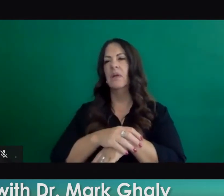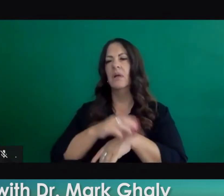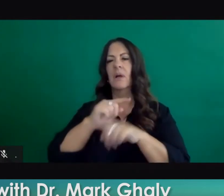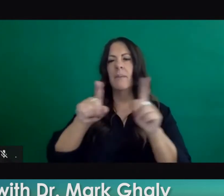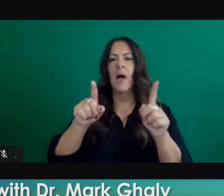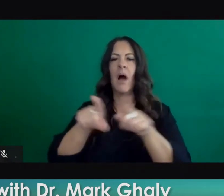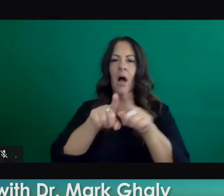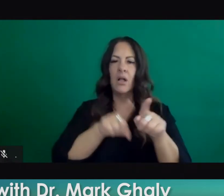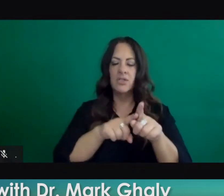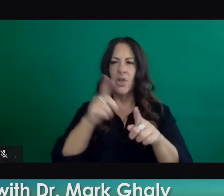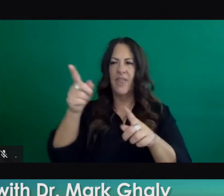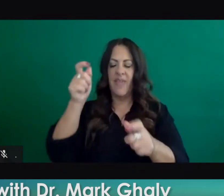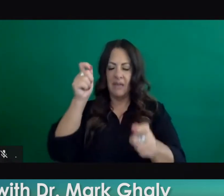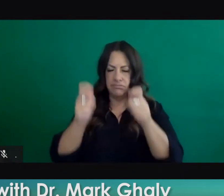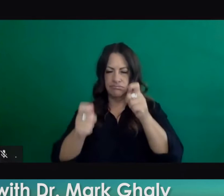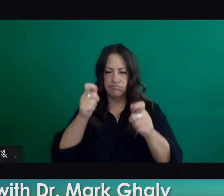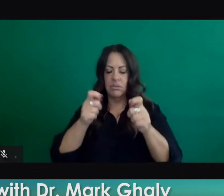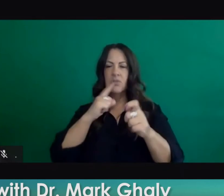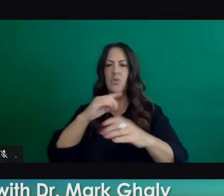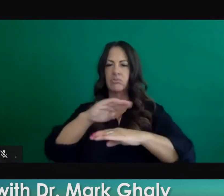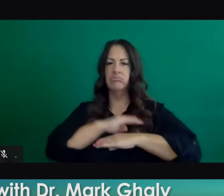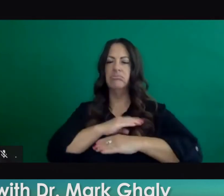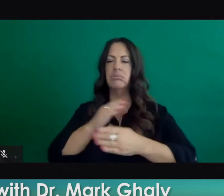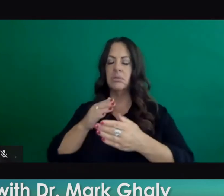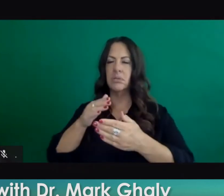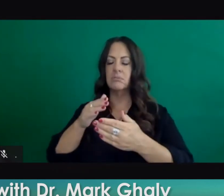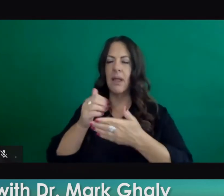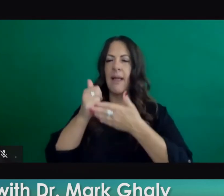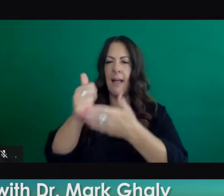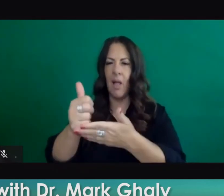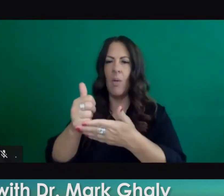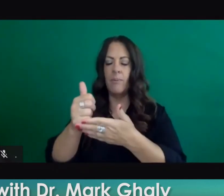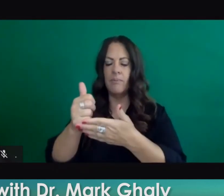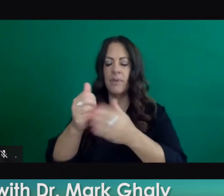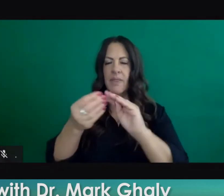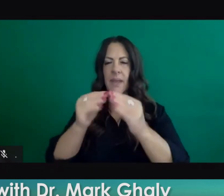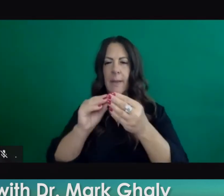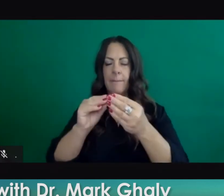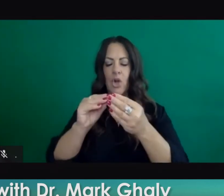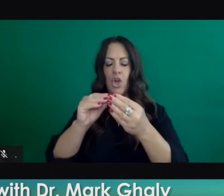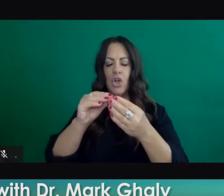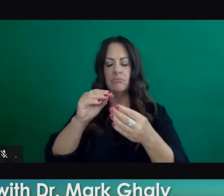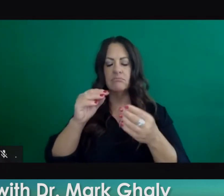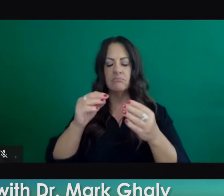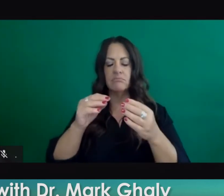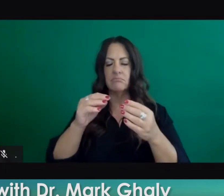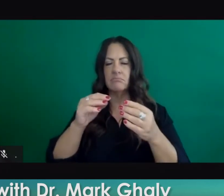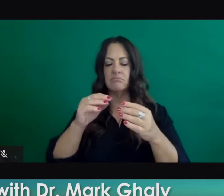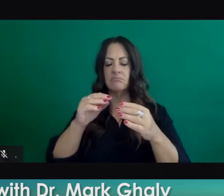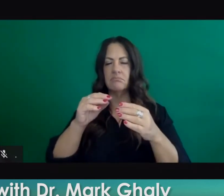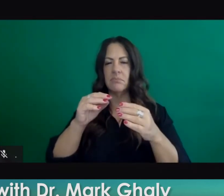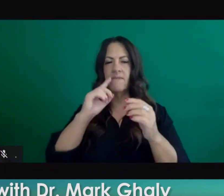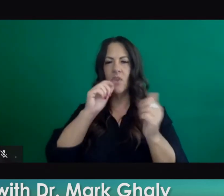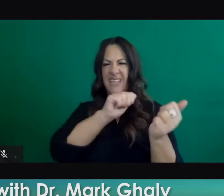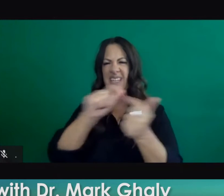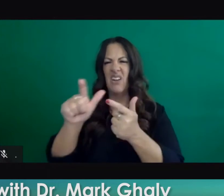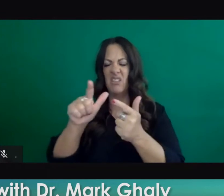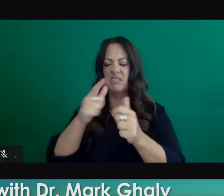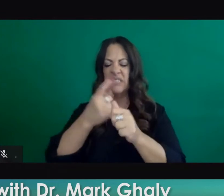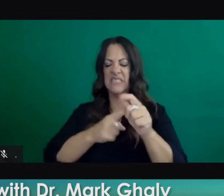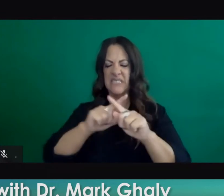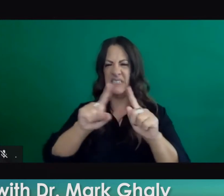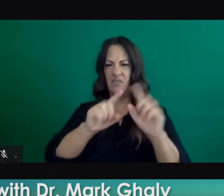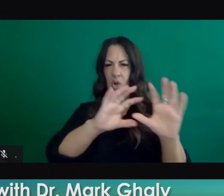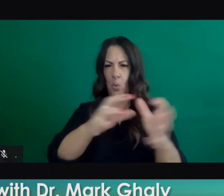also their test positivity in the lowest quartile of the Healthy Places Index for that county all need to meet the criteria for